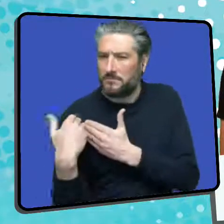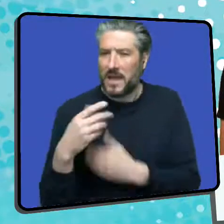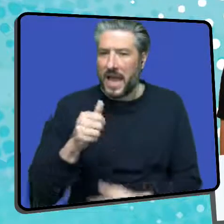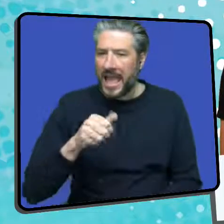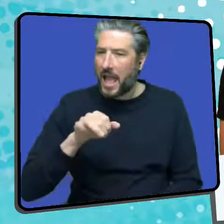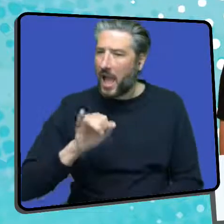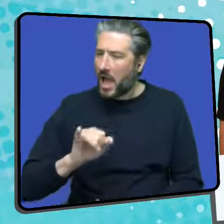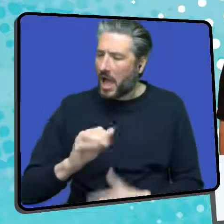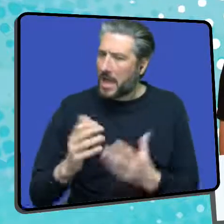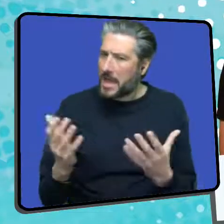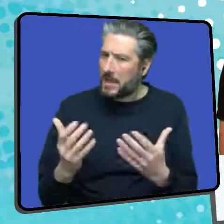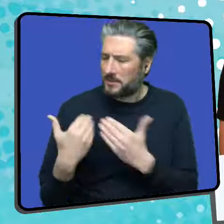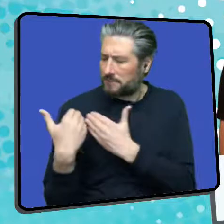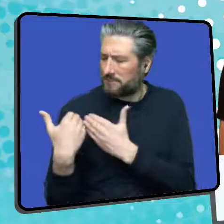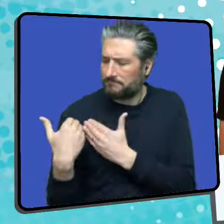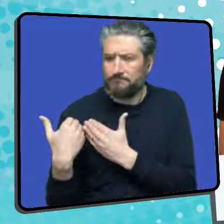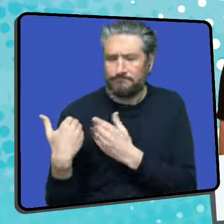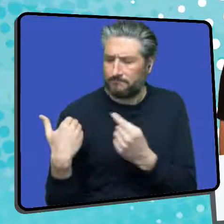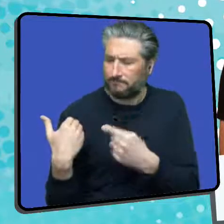lot with the community as well.